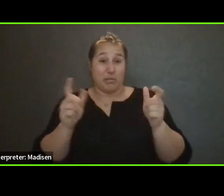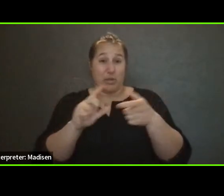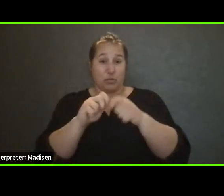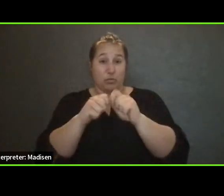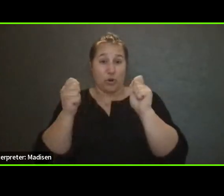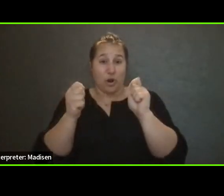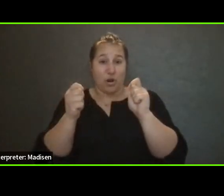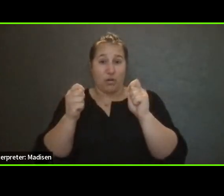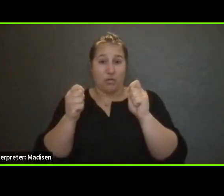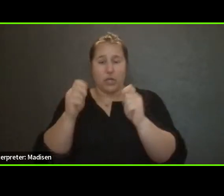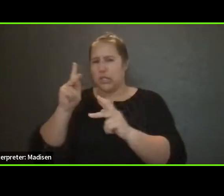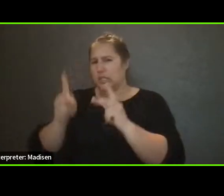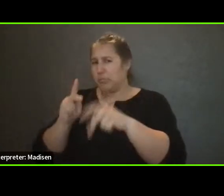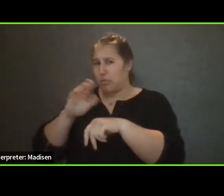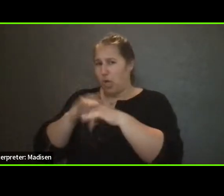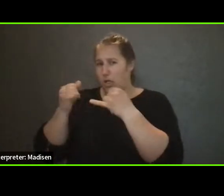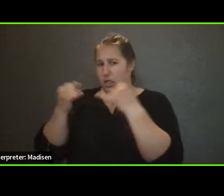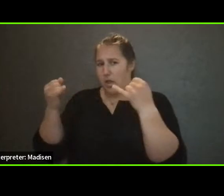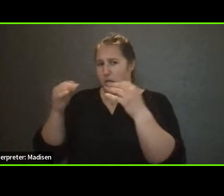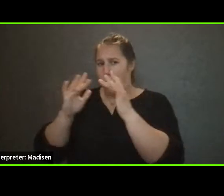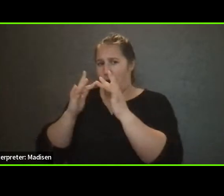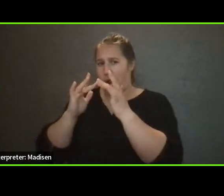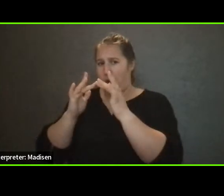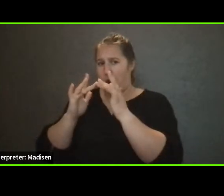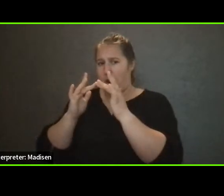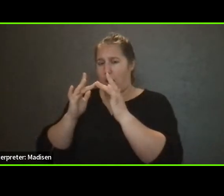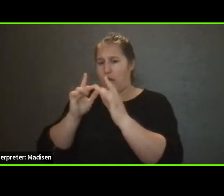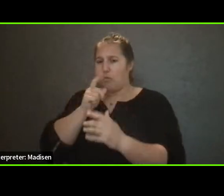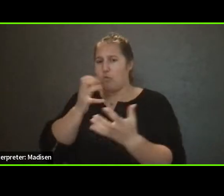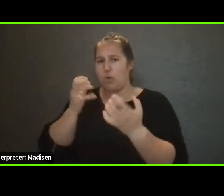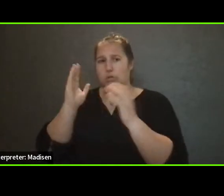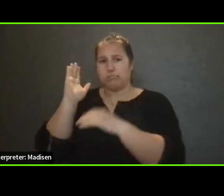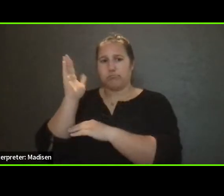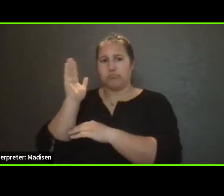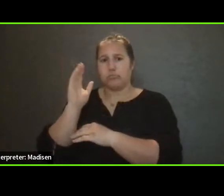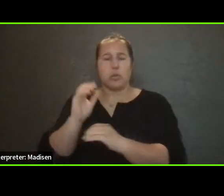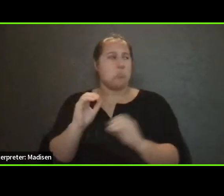online? Oh, that's a good question. No, there's